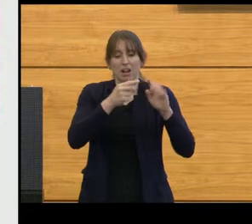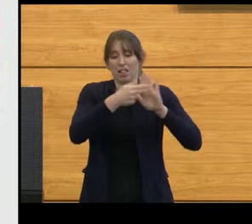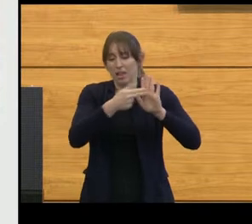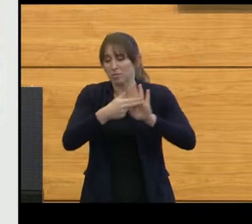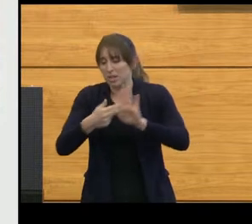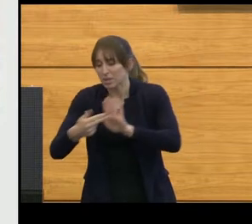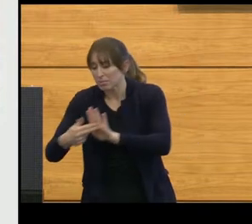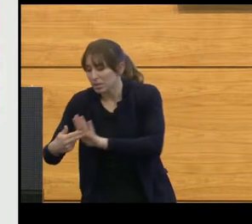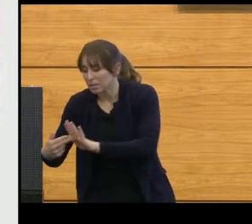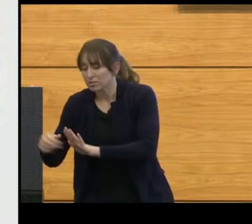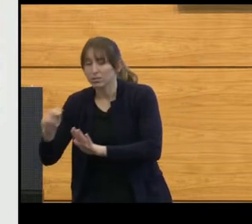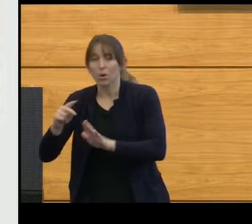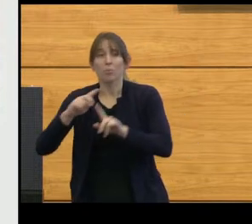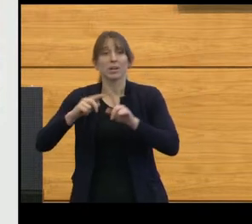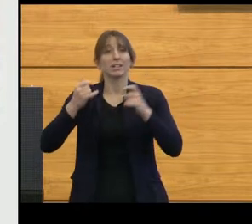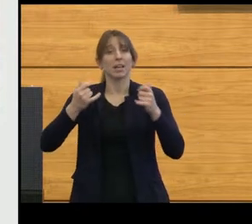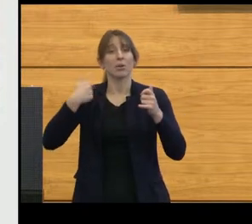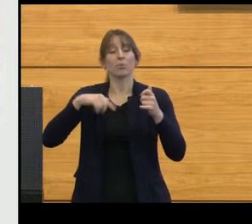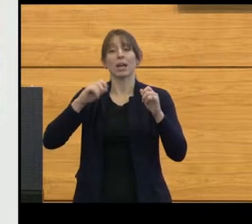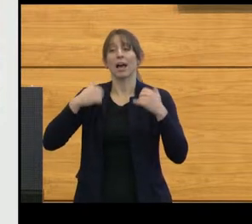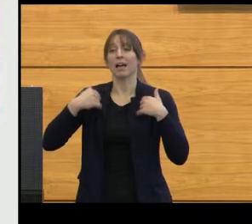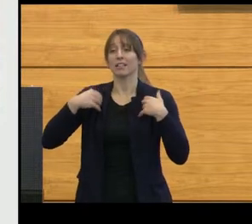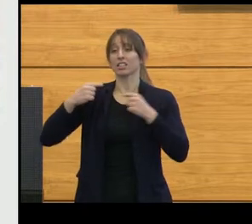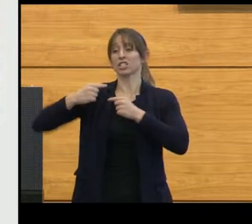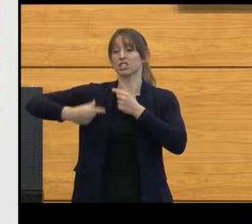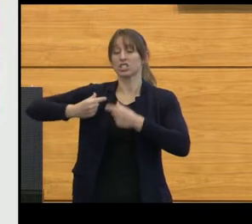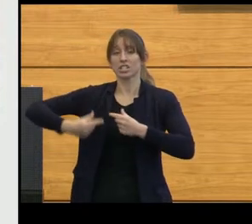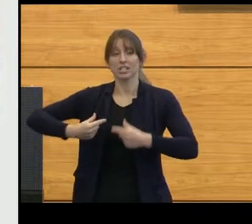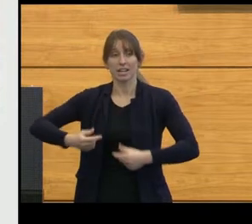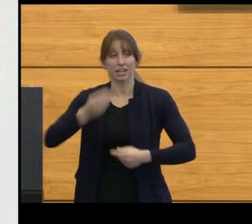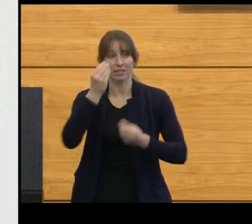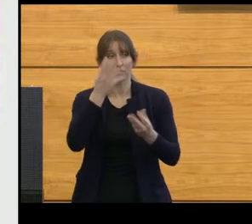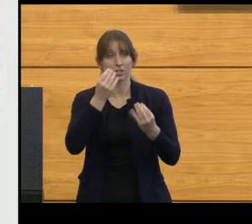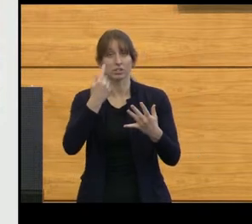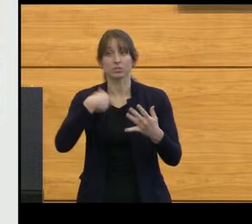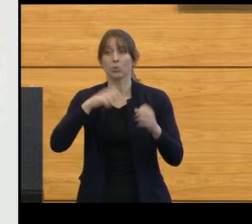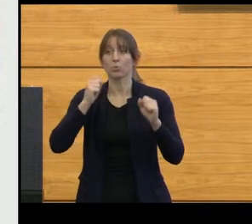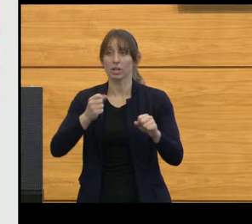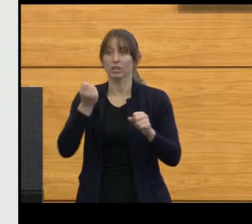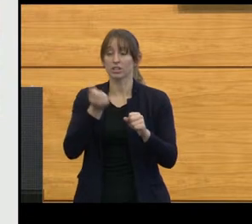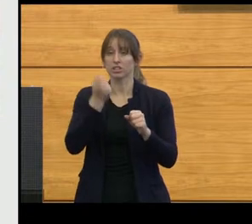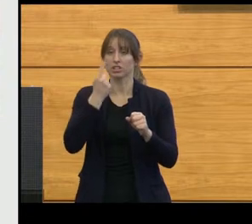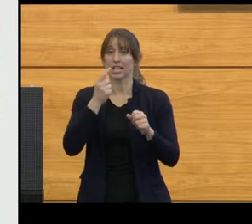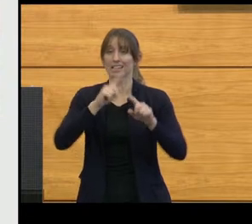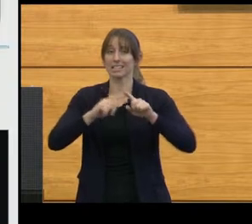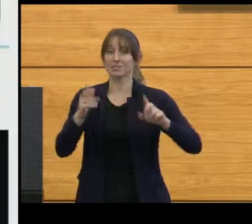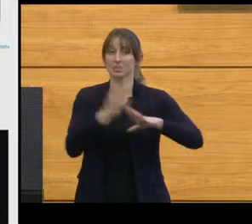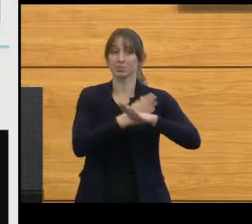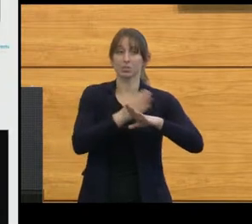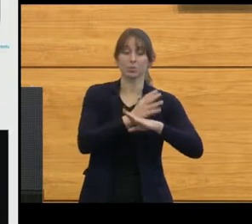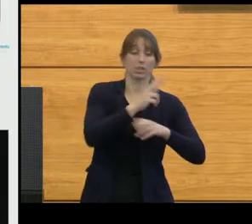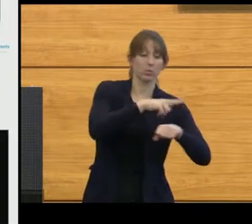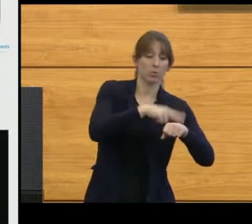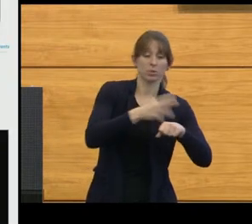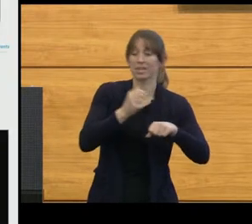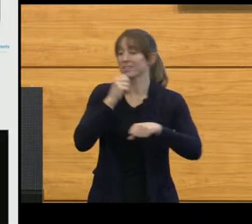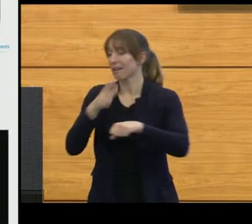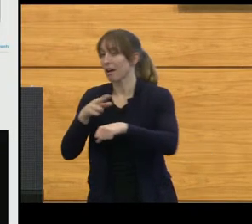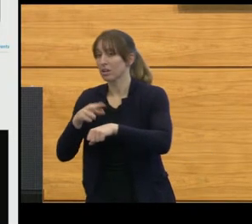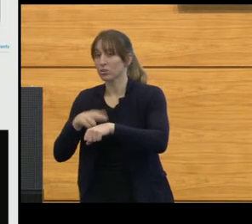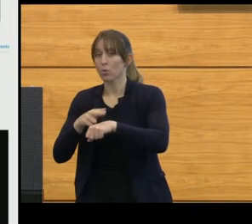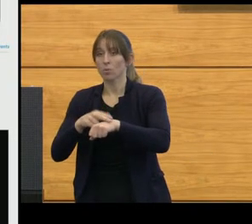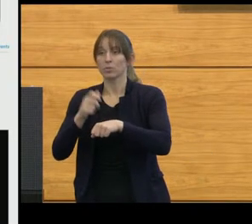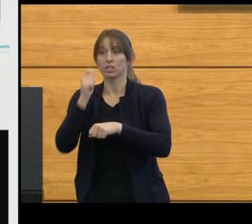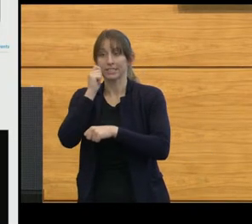be able to understand that absolute point between normal and abnormal tissue as to what we could accomplish with